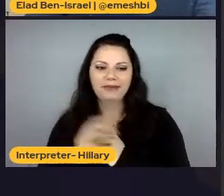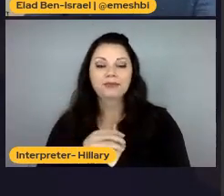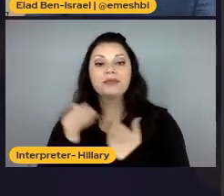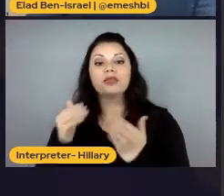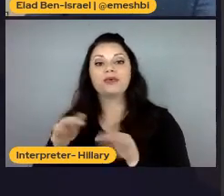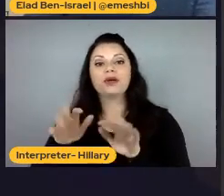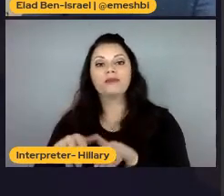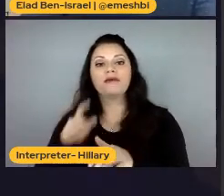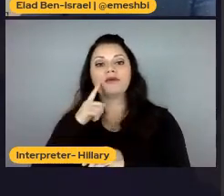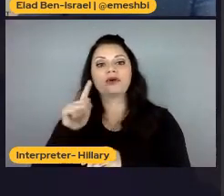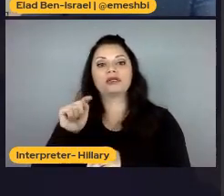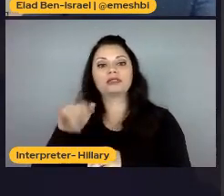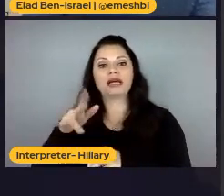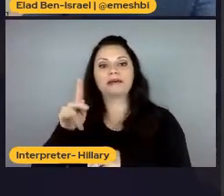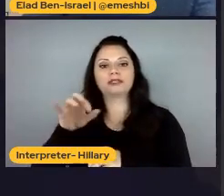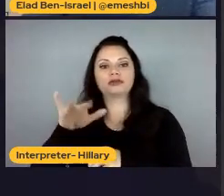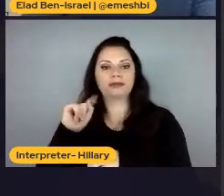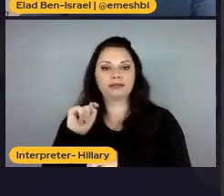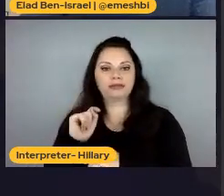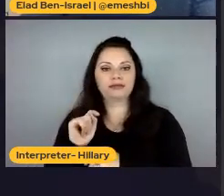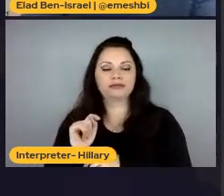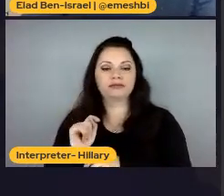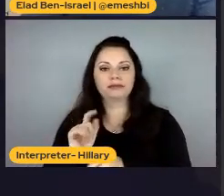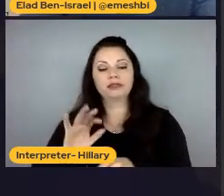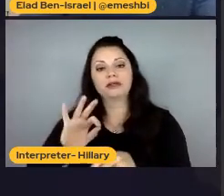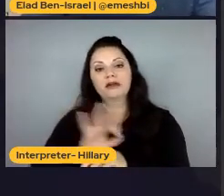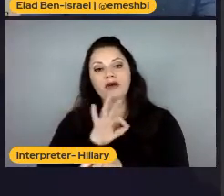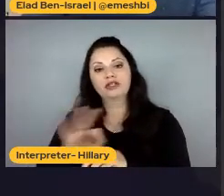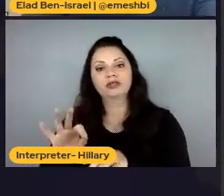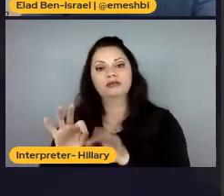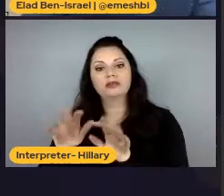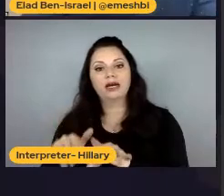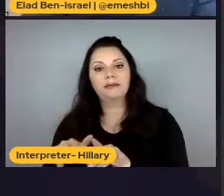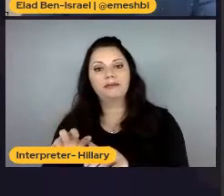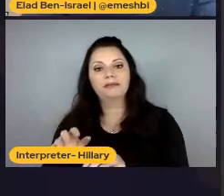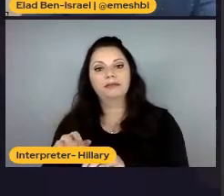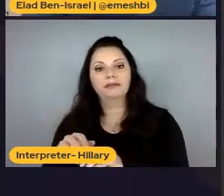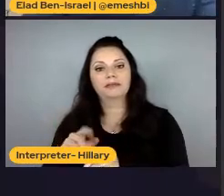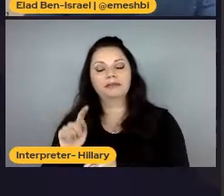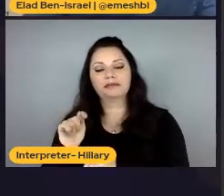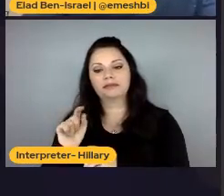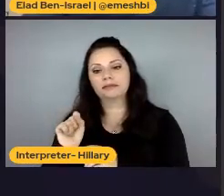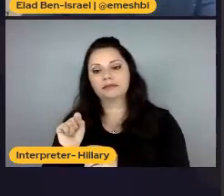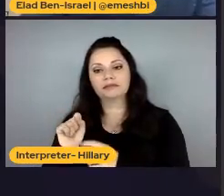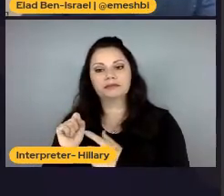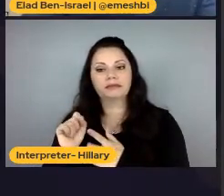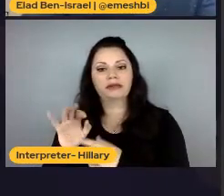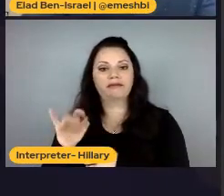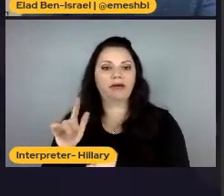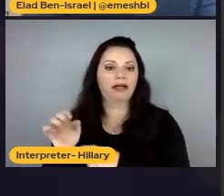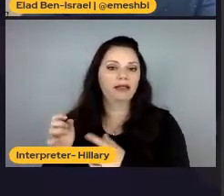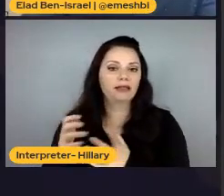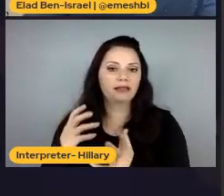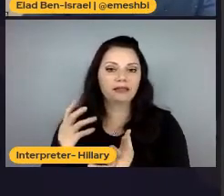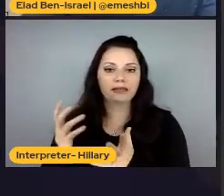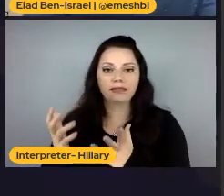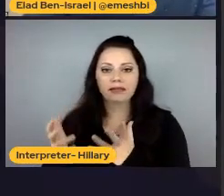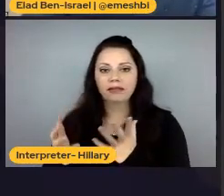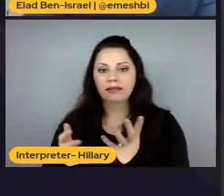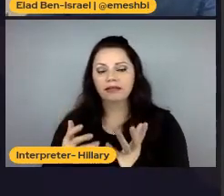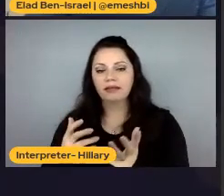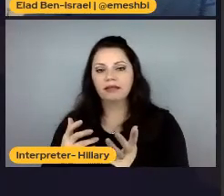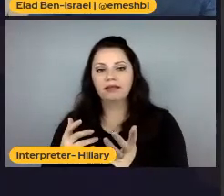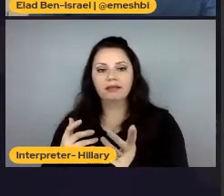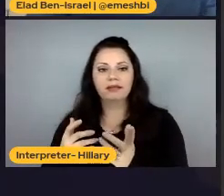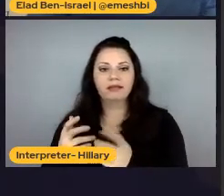TypeScript. So I'll just use a function, TypeScript TS file, and then path